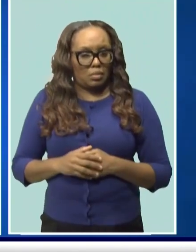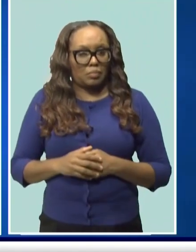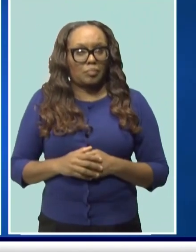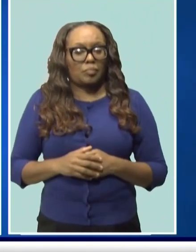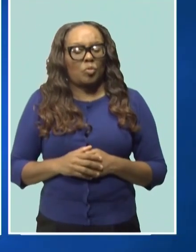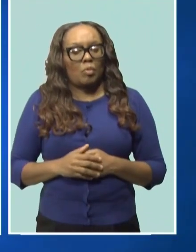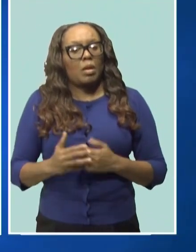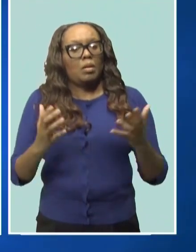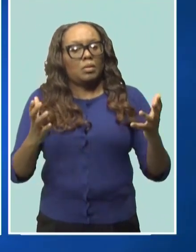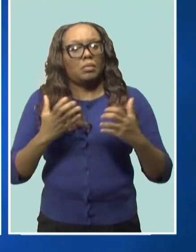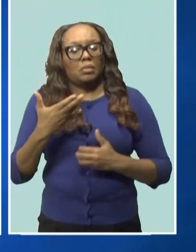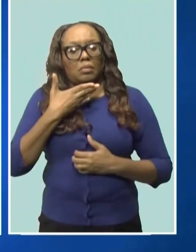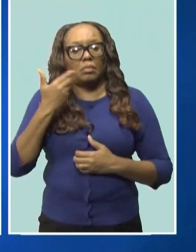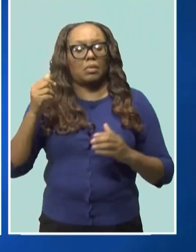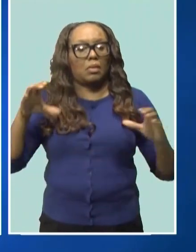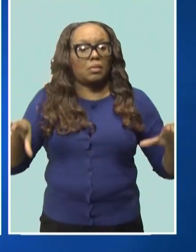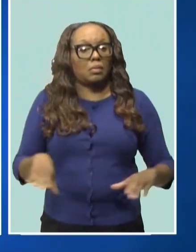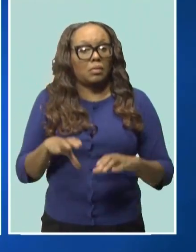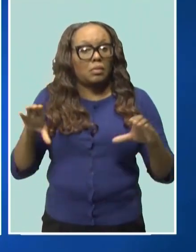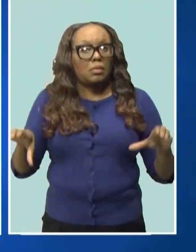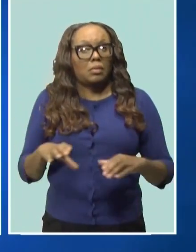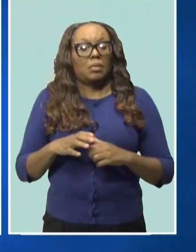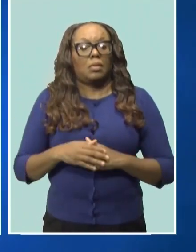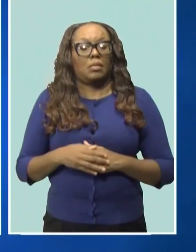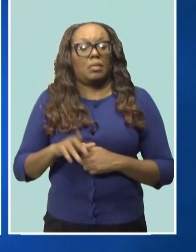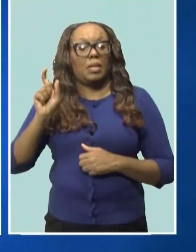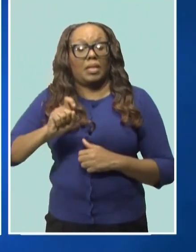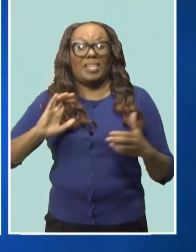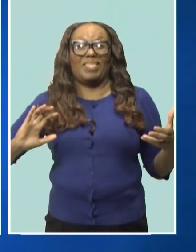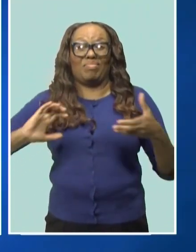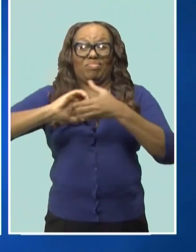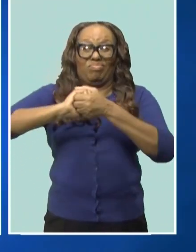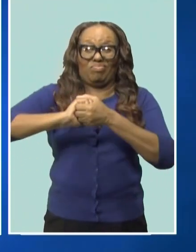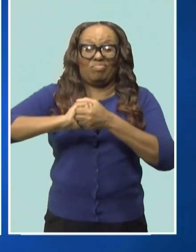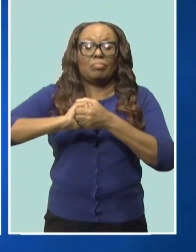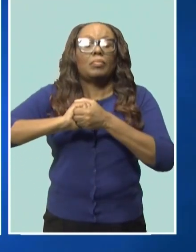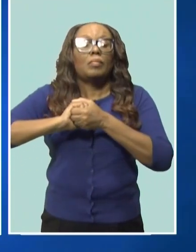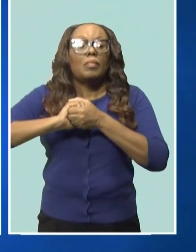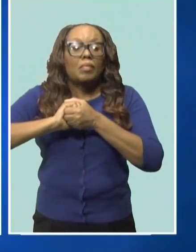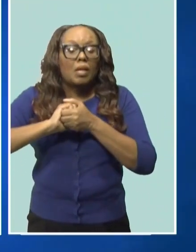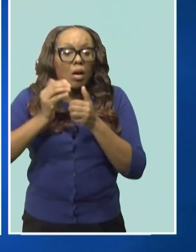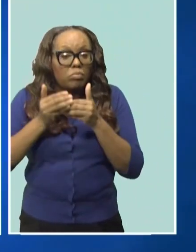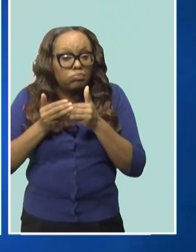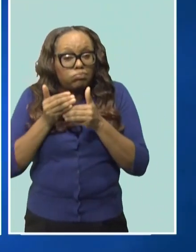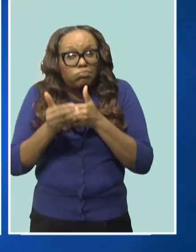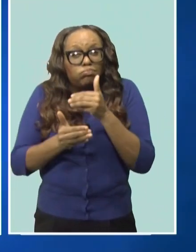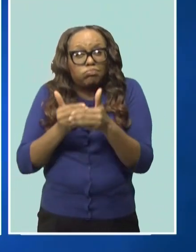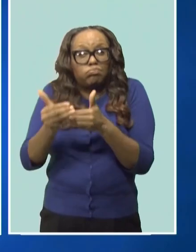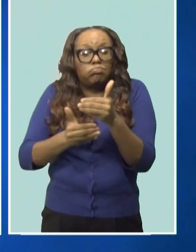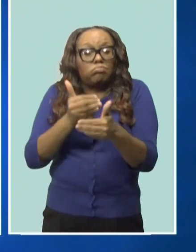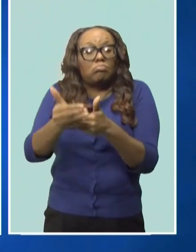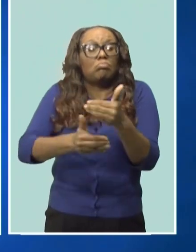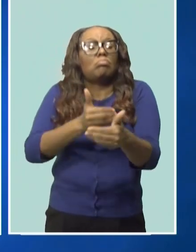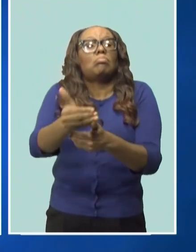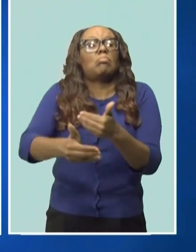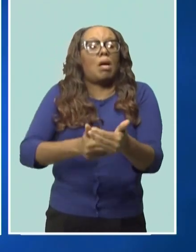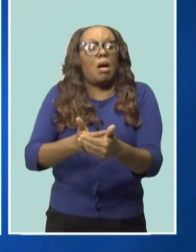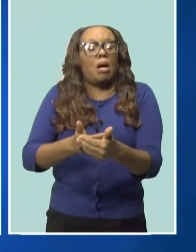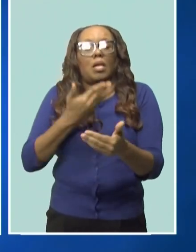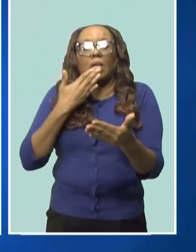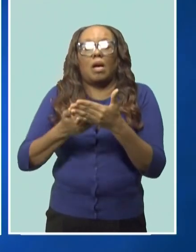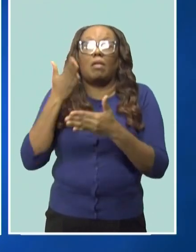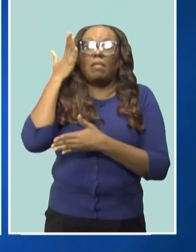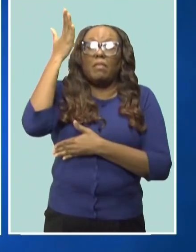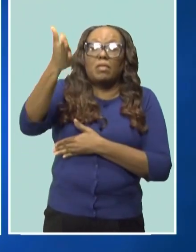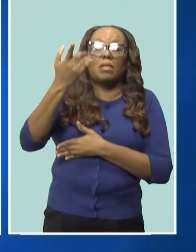our actions. Let us join forces and chart a future for our children